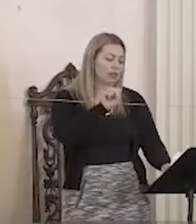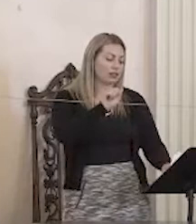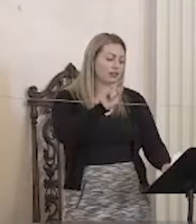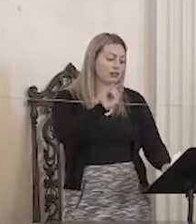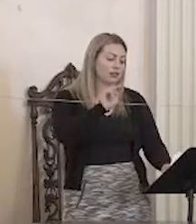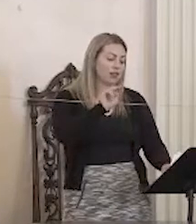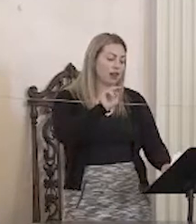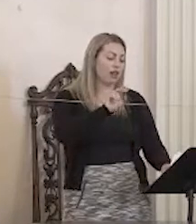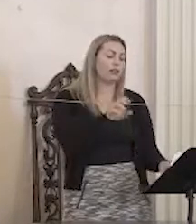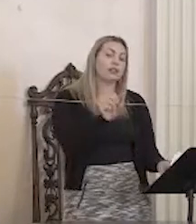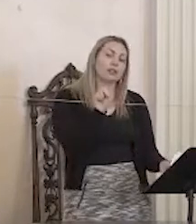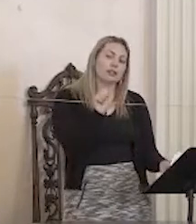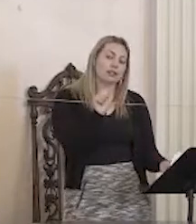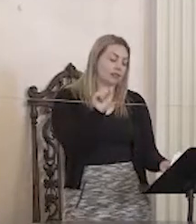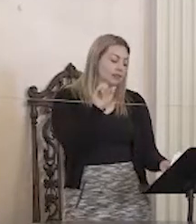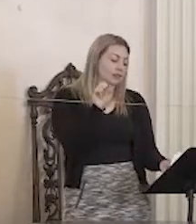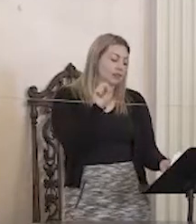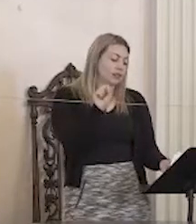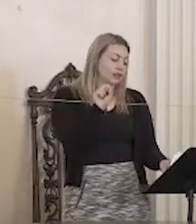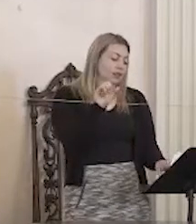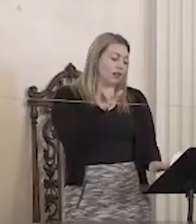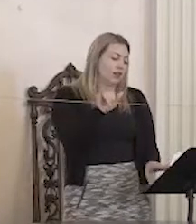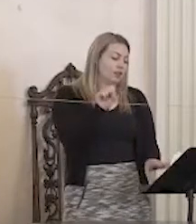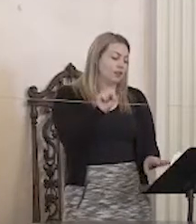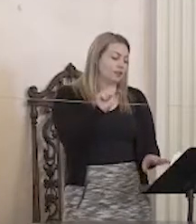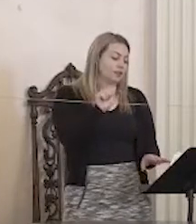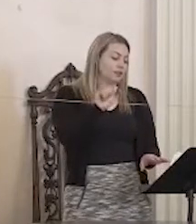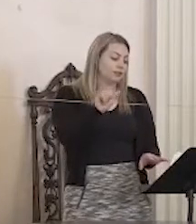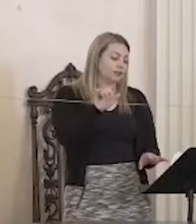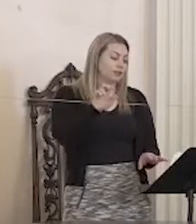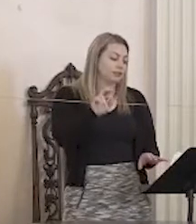The dead have a pact with the living.